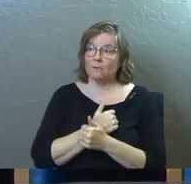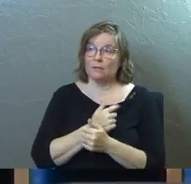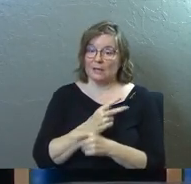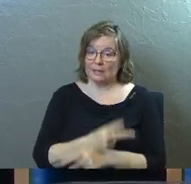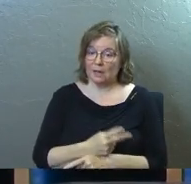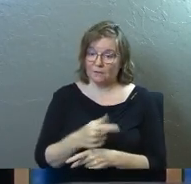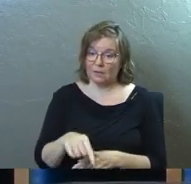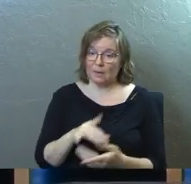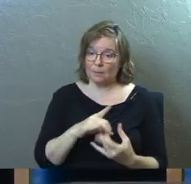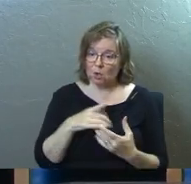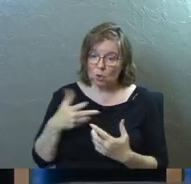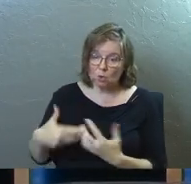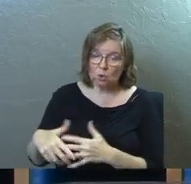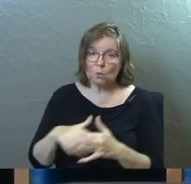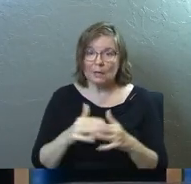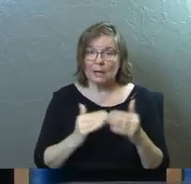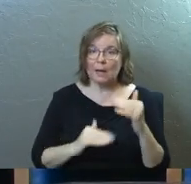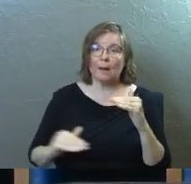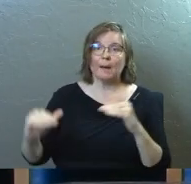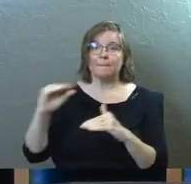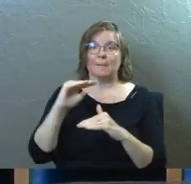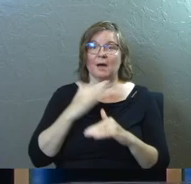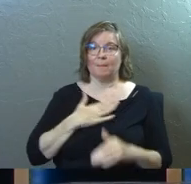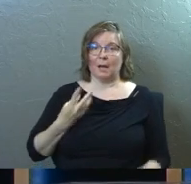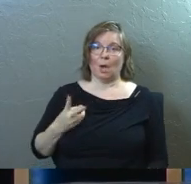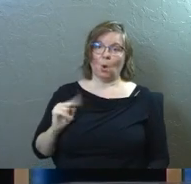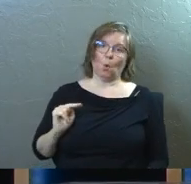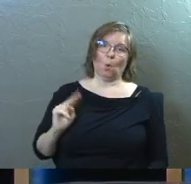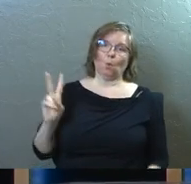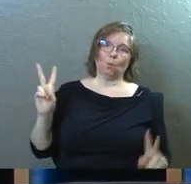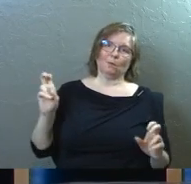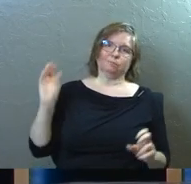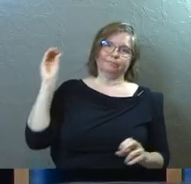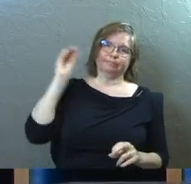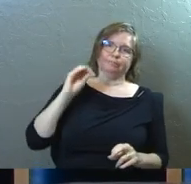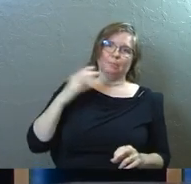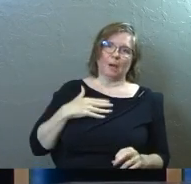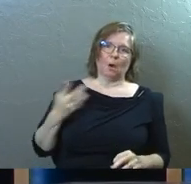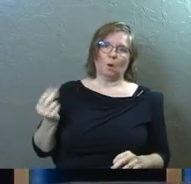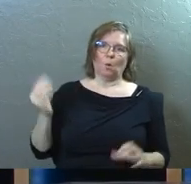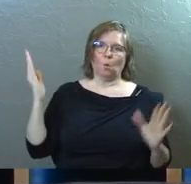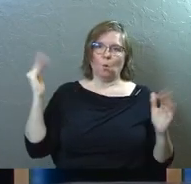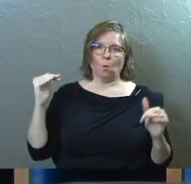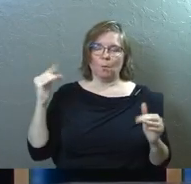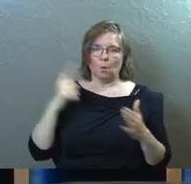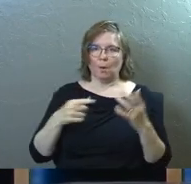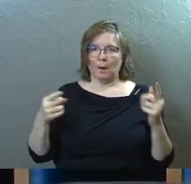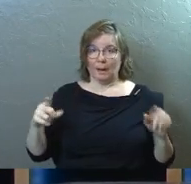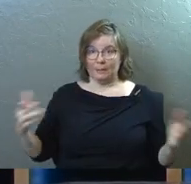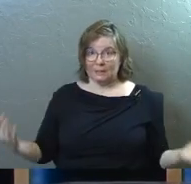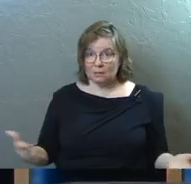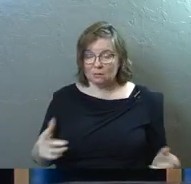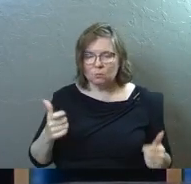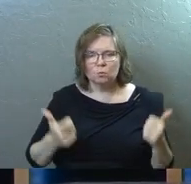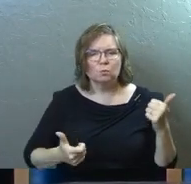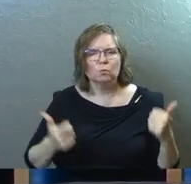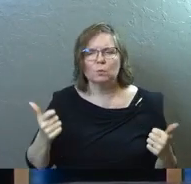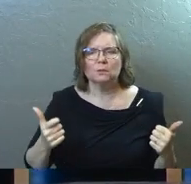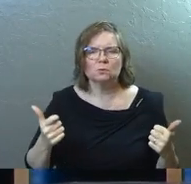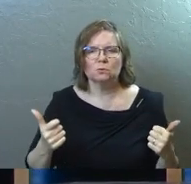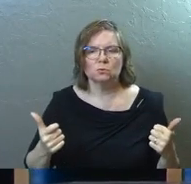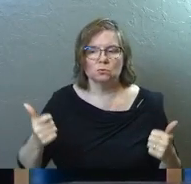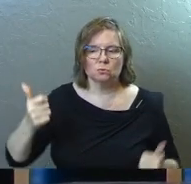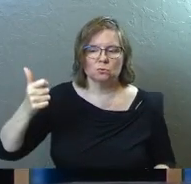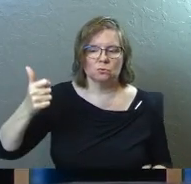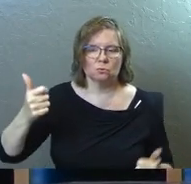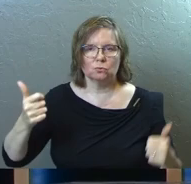loving them and caring for them in unity above my own right, my own desire, my own hope and opinion of what happens here?